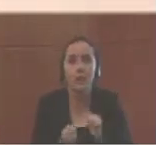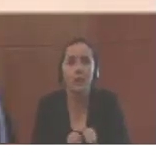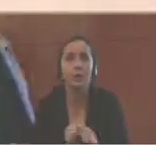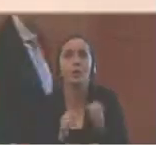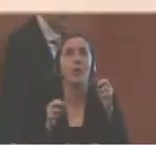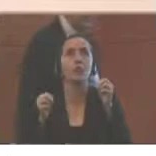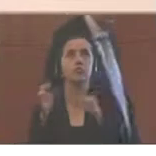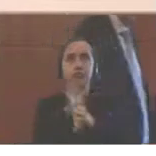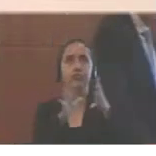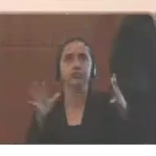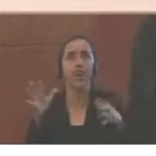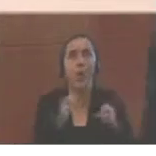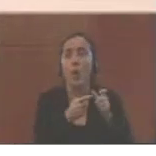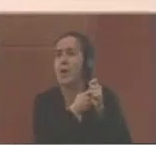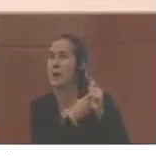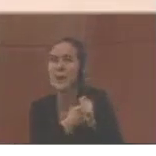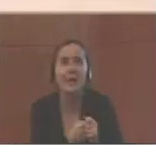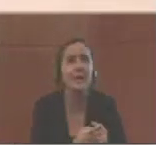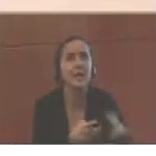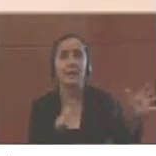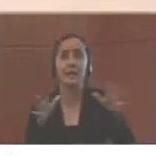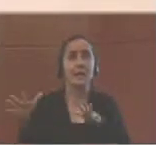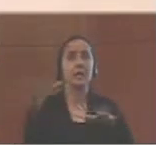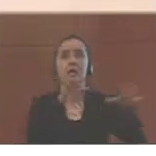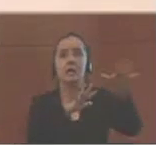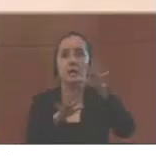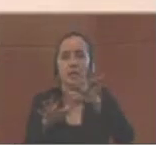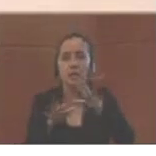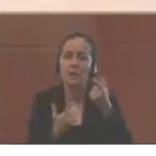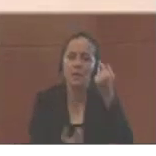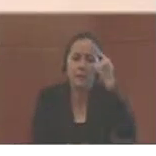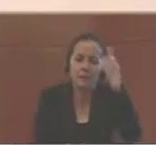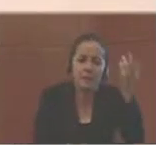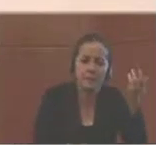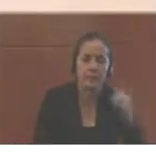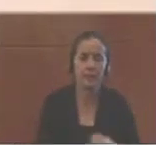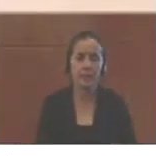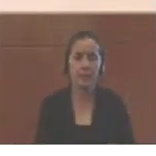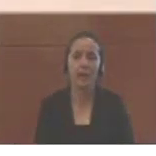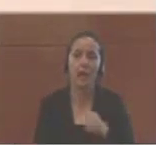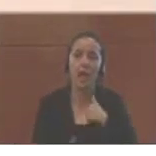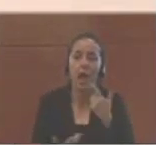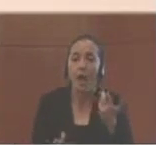during situations of emergencies or disasters,